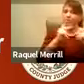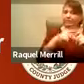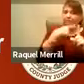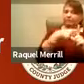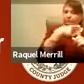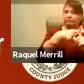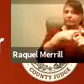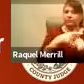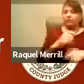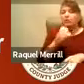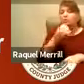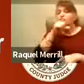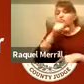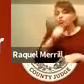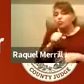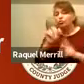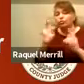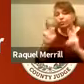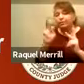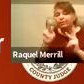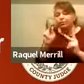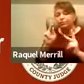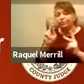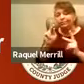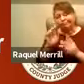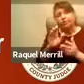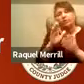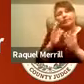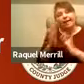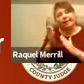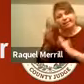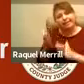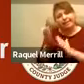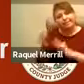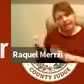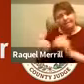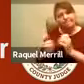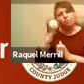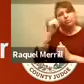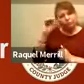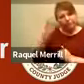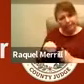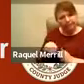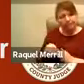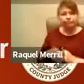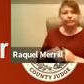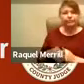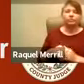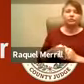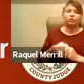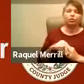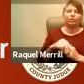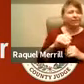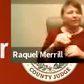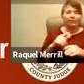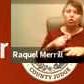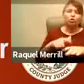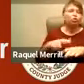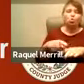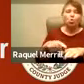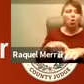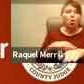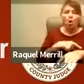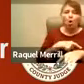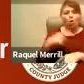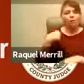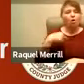make up the majority of the people that are dying. We found out that it's just taking too long for